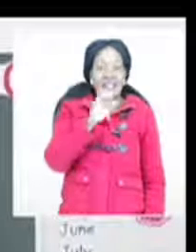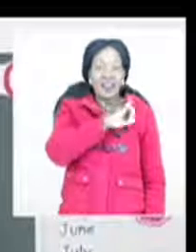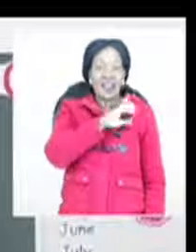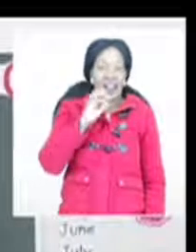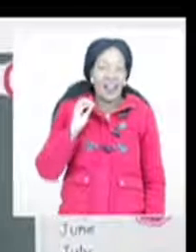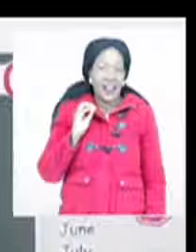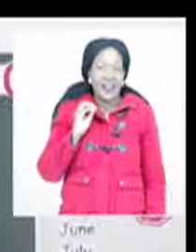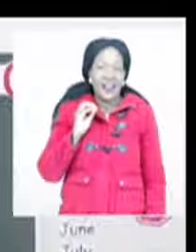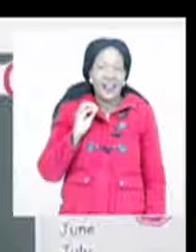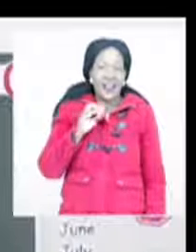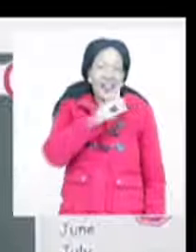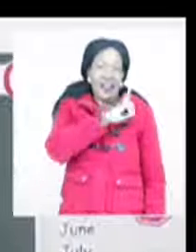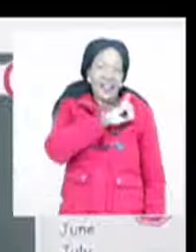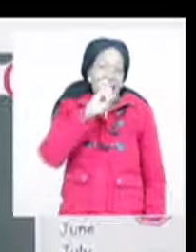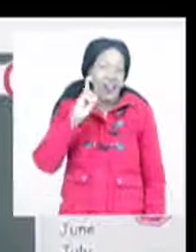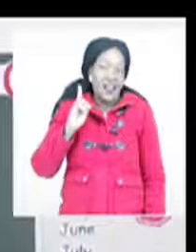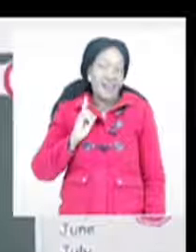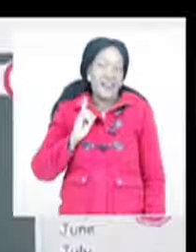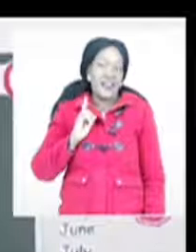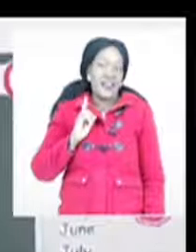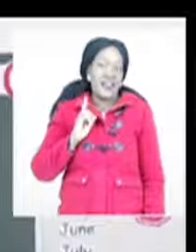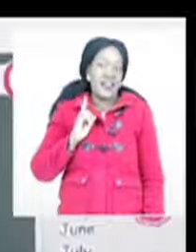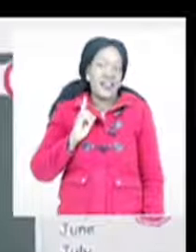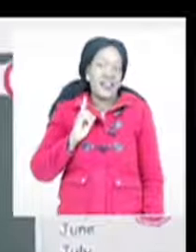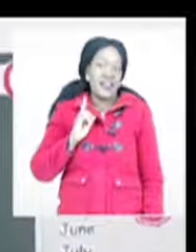10, 11,